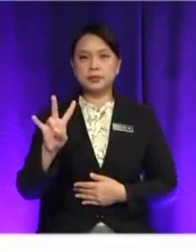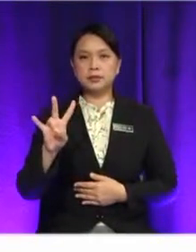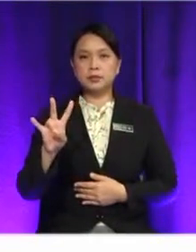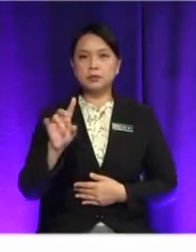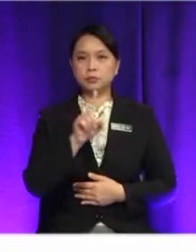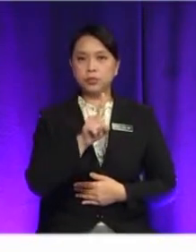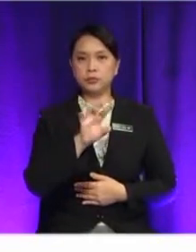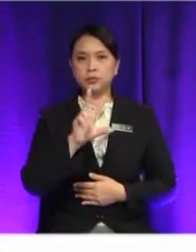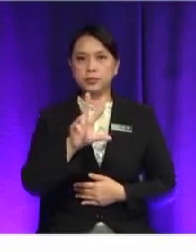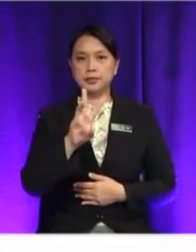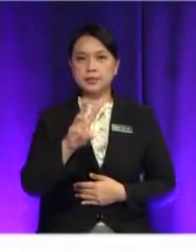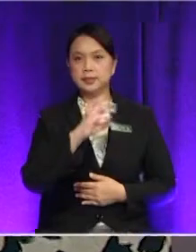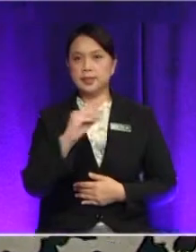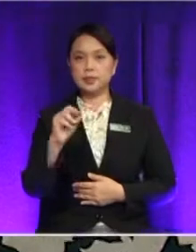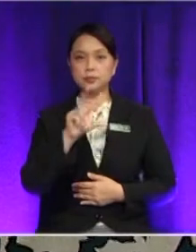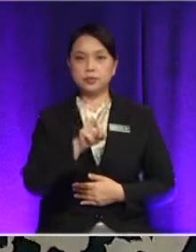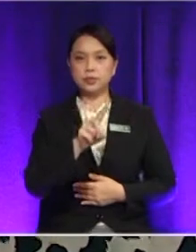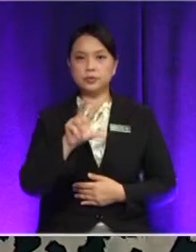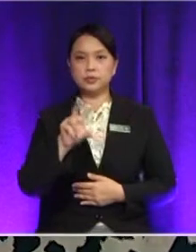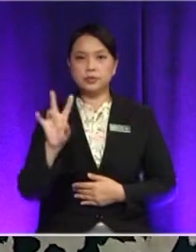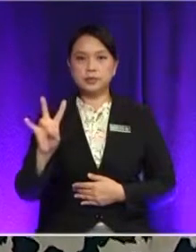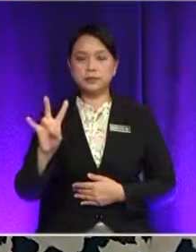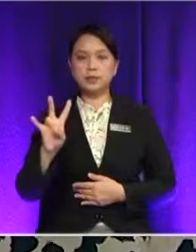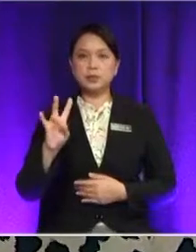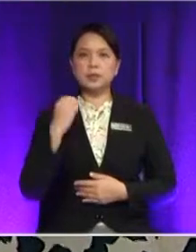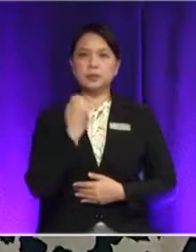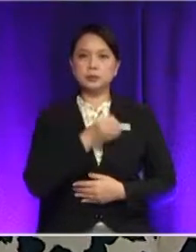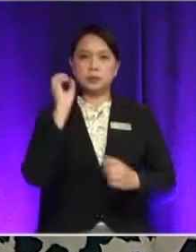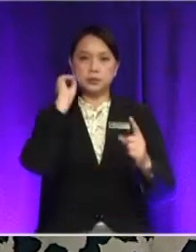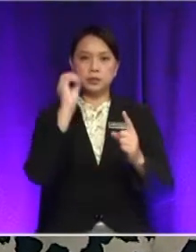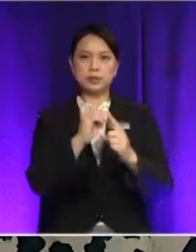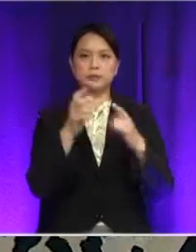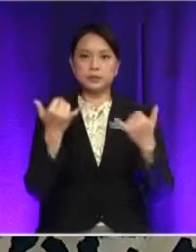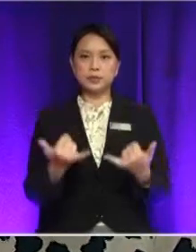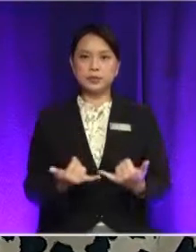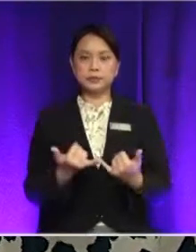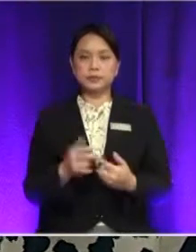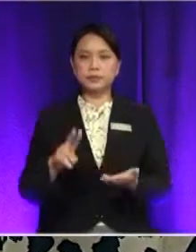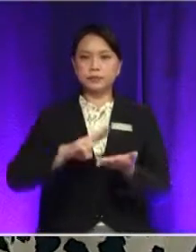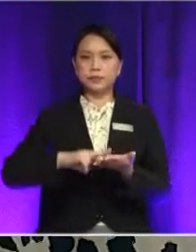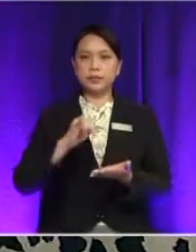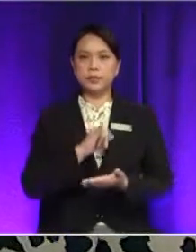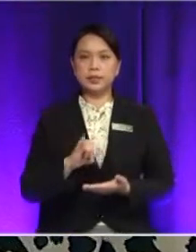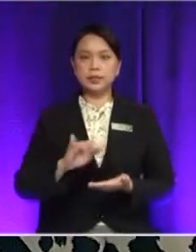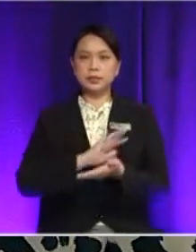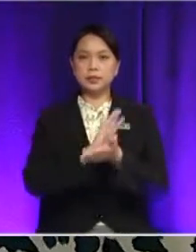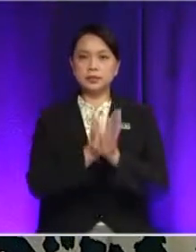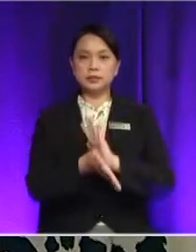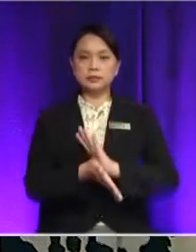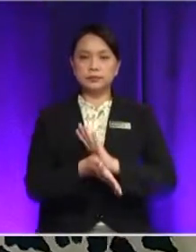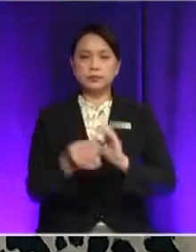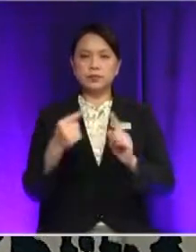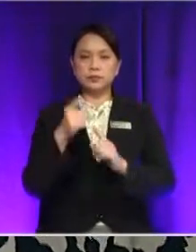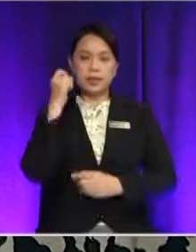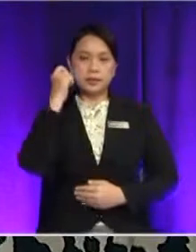your textbook. Okay, so our objectives for today, Shafiqah. First is definitely reading. So it is definitely to